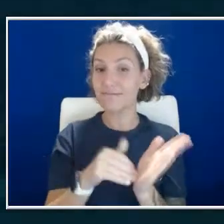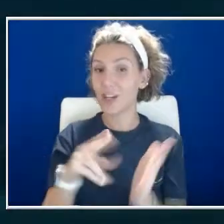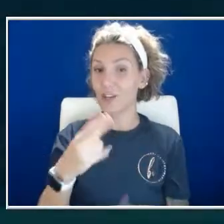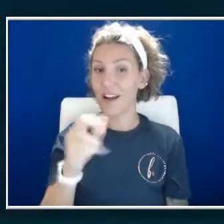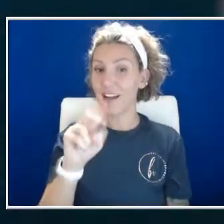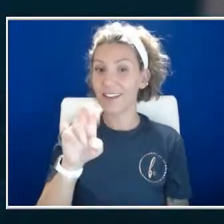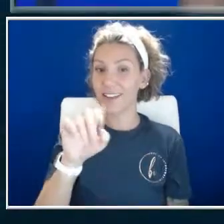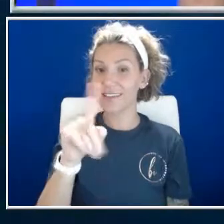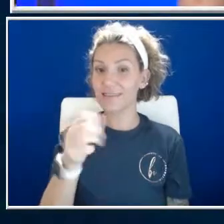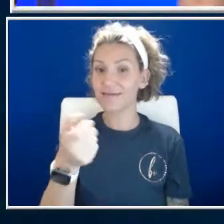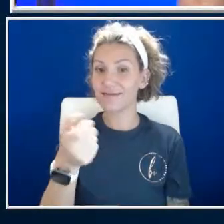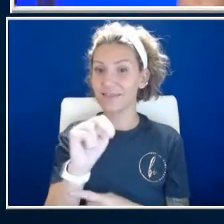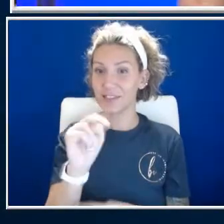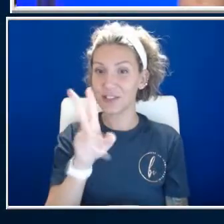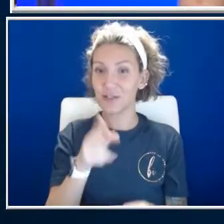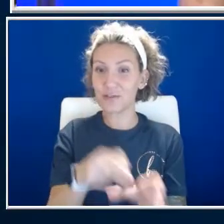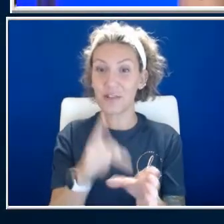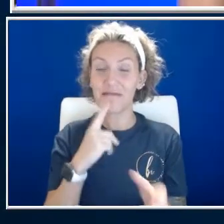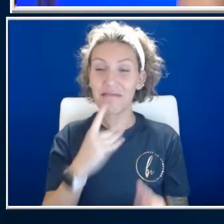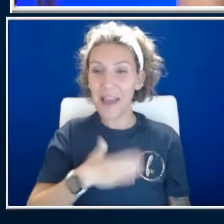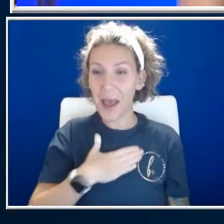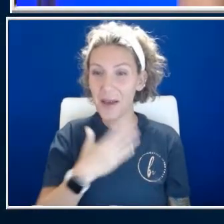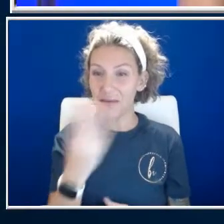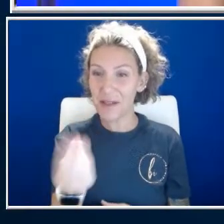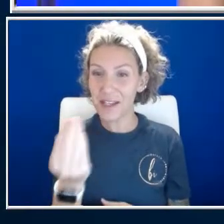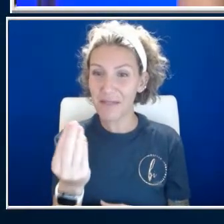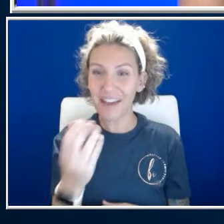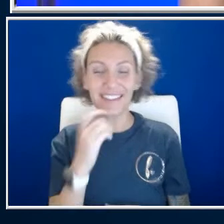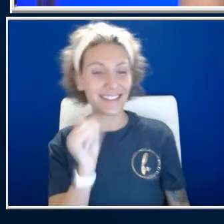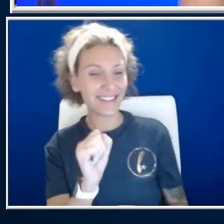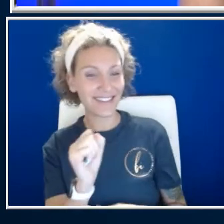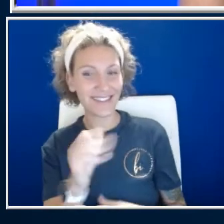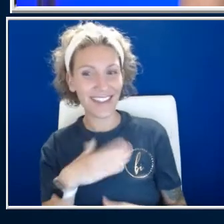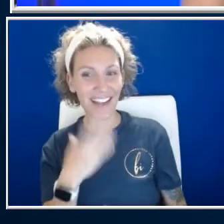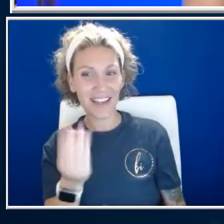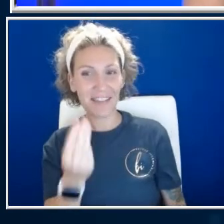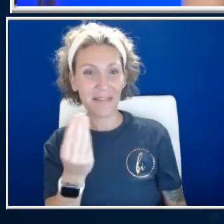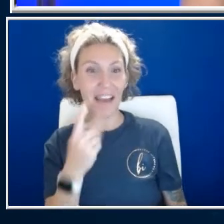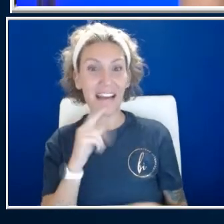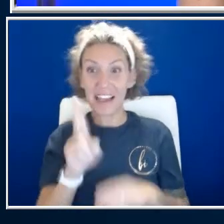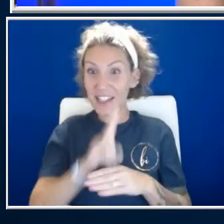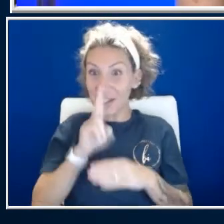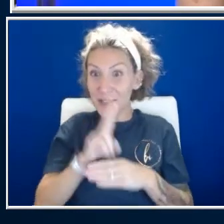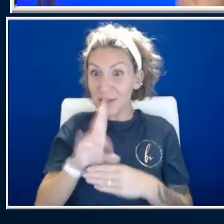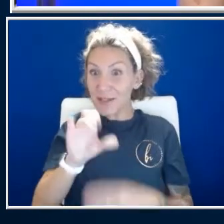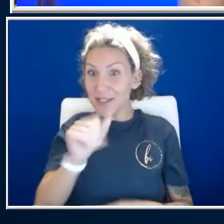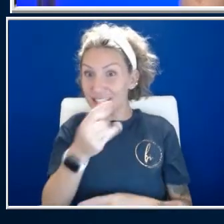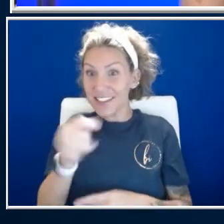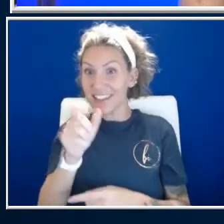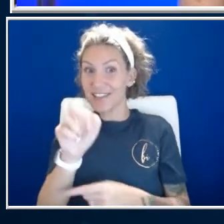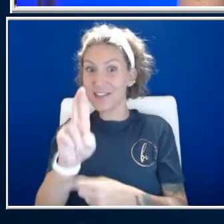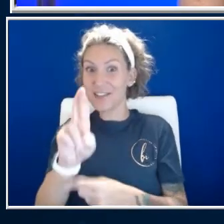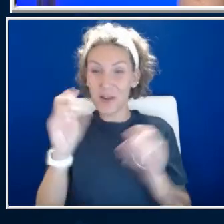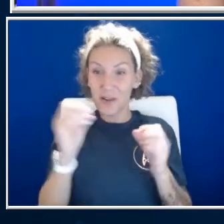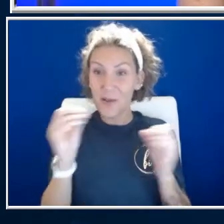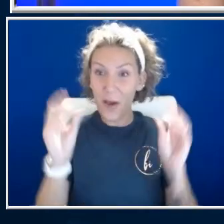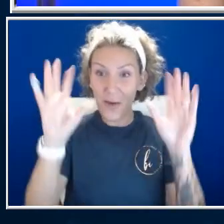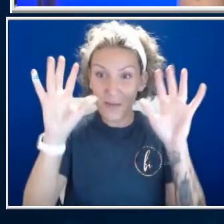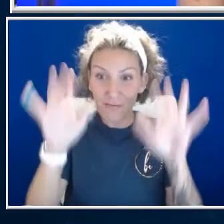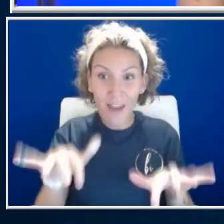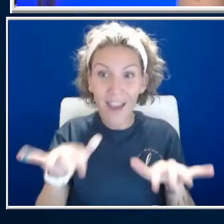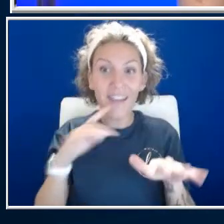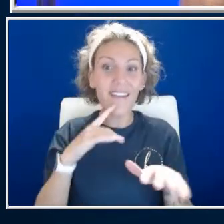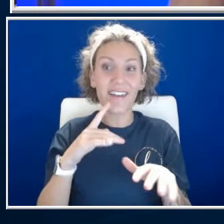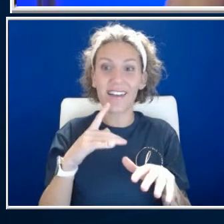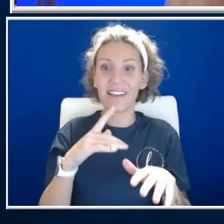you this morning? Happy Monday. I'm good. Yeah, happy Monday. I rode the scooter in. But, You did? You did? You rode the scooter, no rain? I looked at the iPhone weather and it said it was